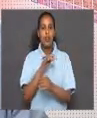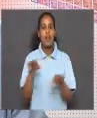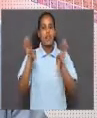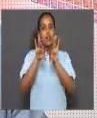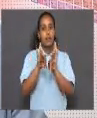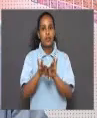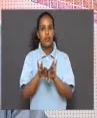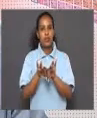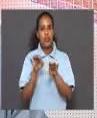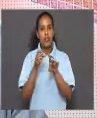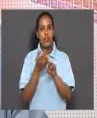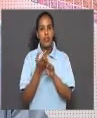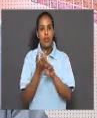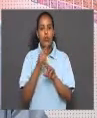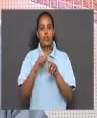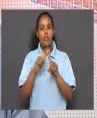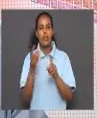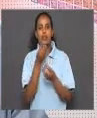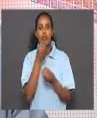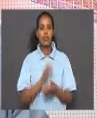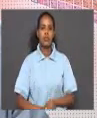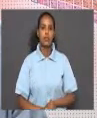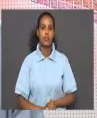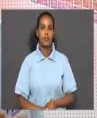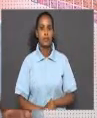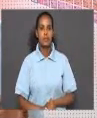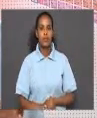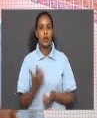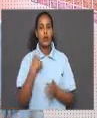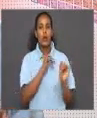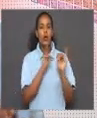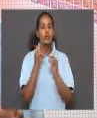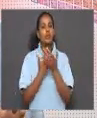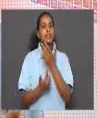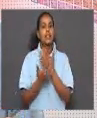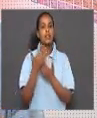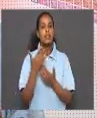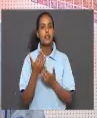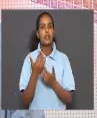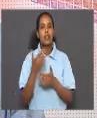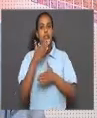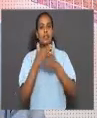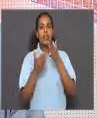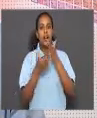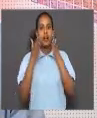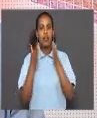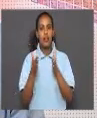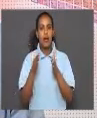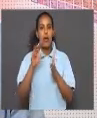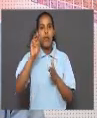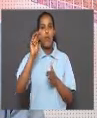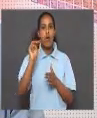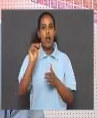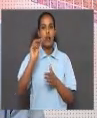is available from different foods. We also discussed standard